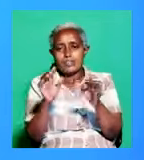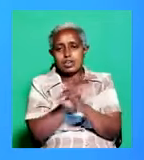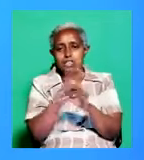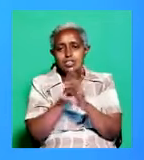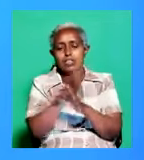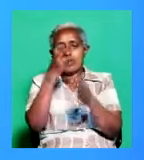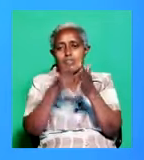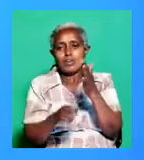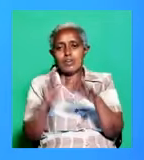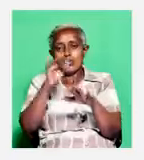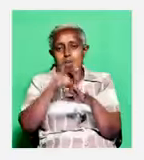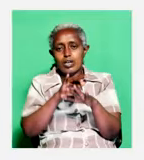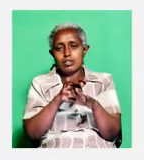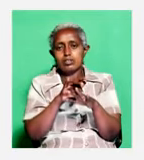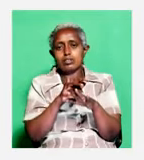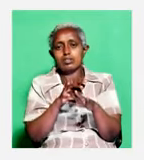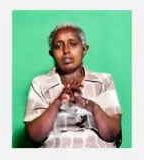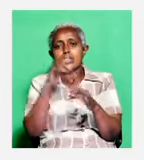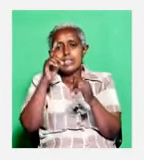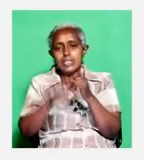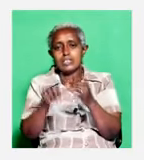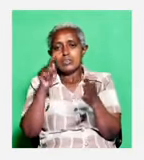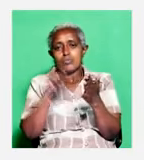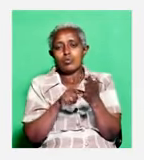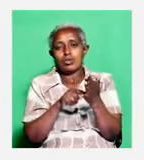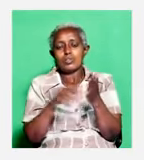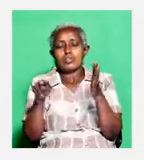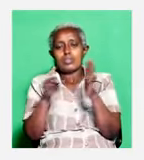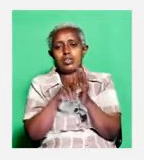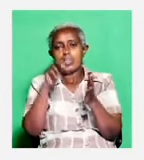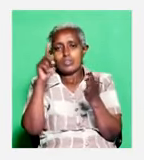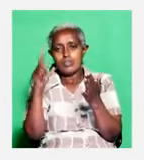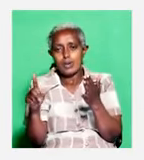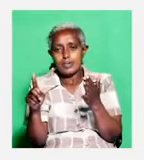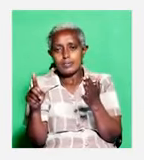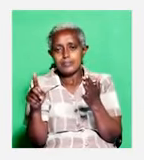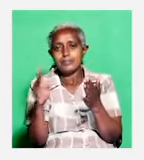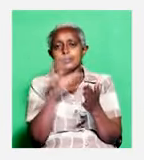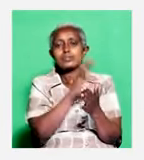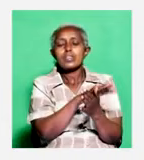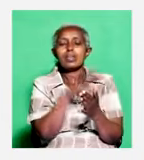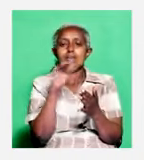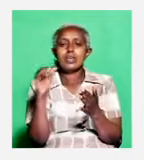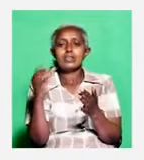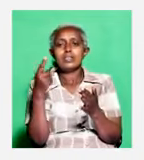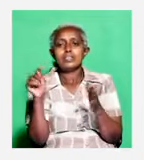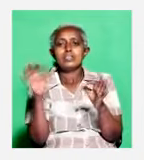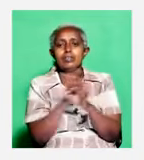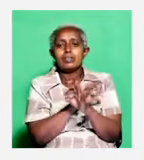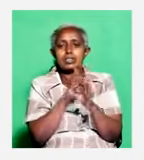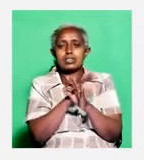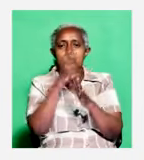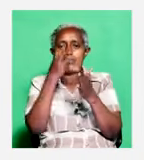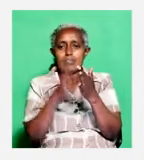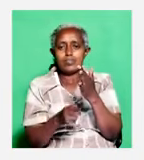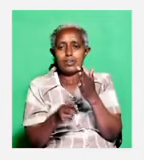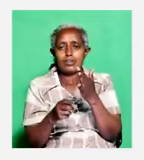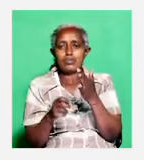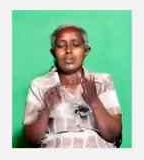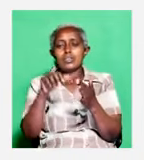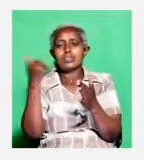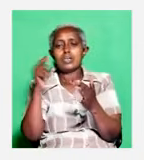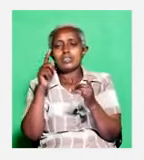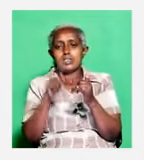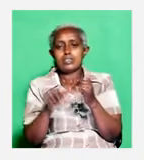value at end point at -1 and the functional value at the